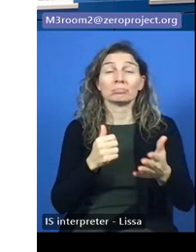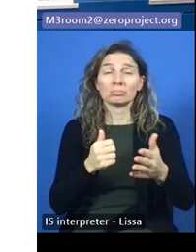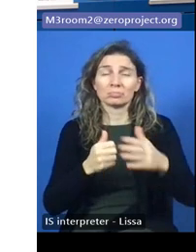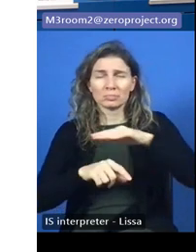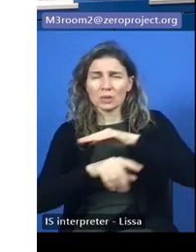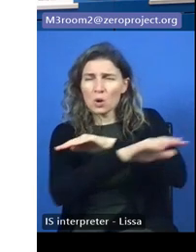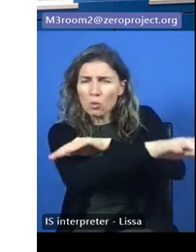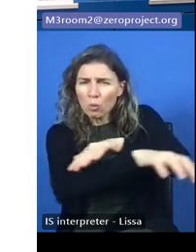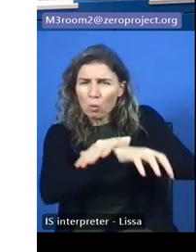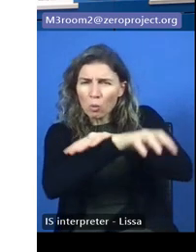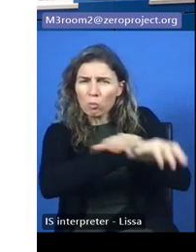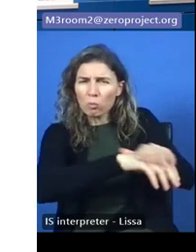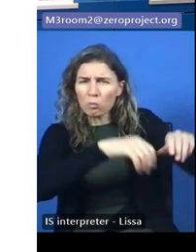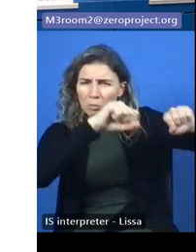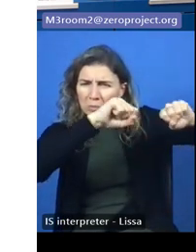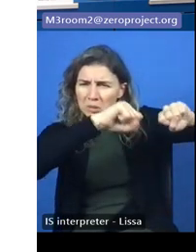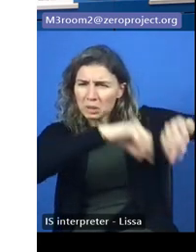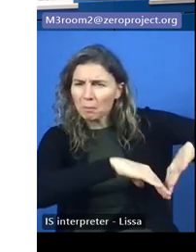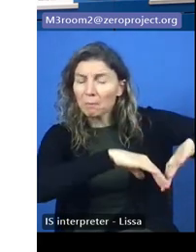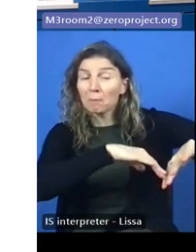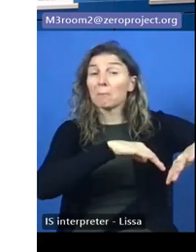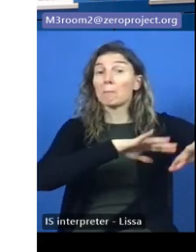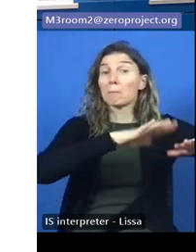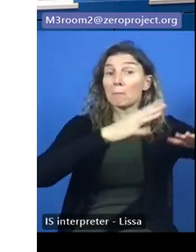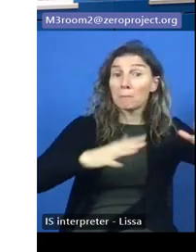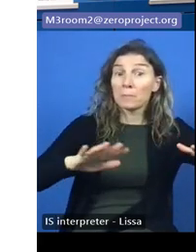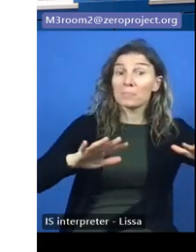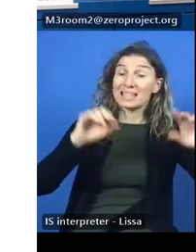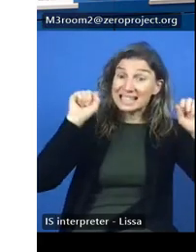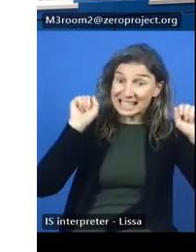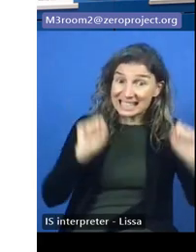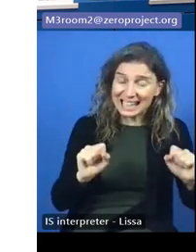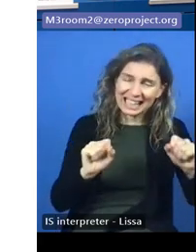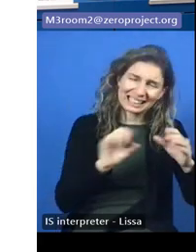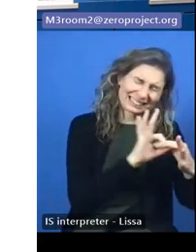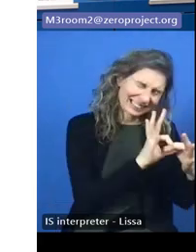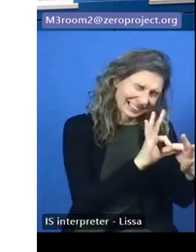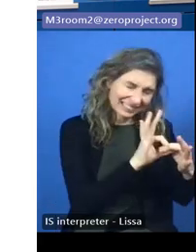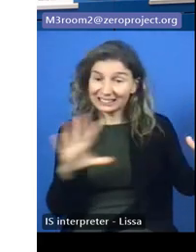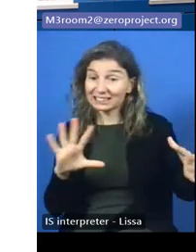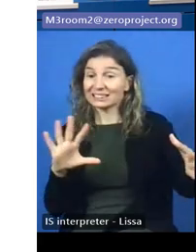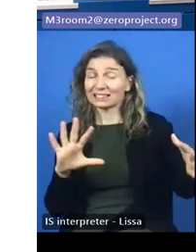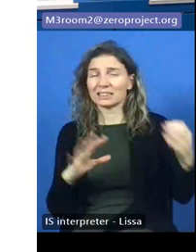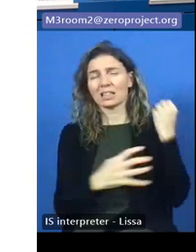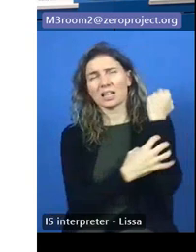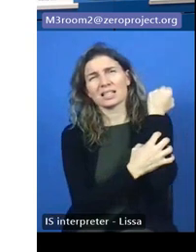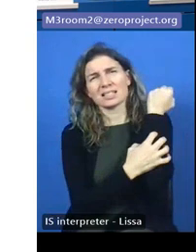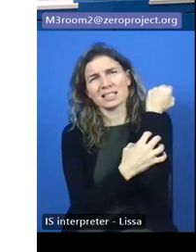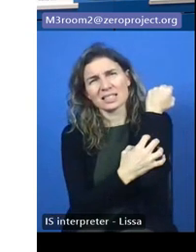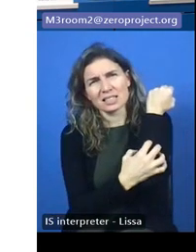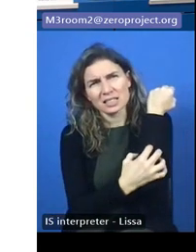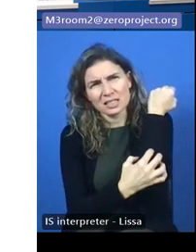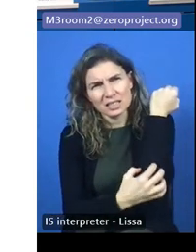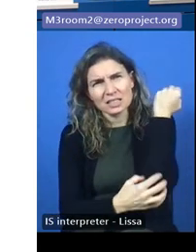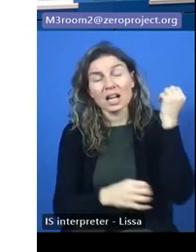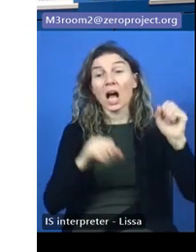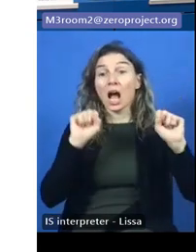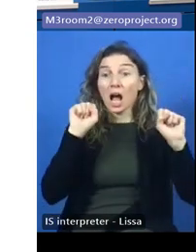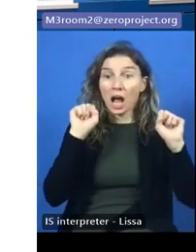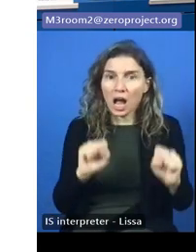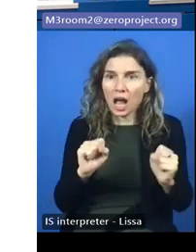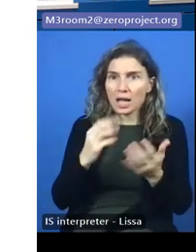areas to enable them earn a sustainable income and break free from extreme poverty using technology and